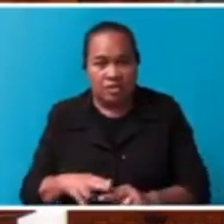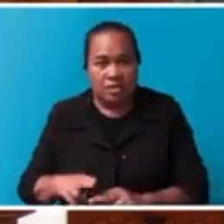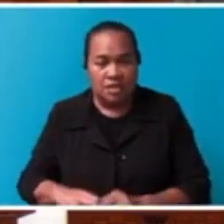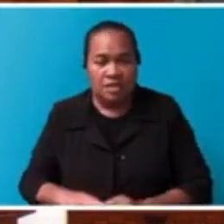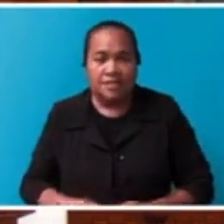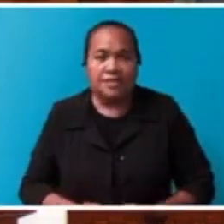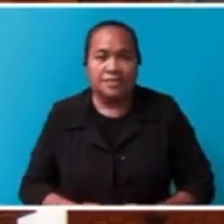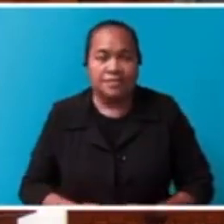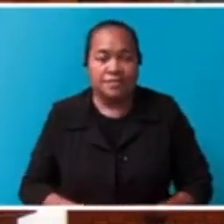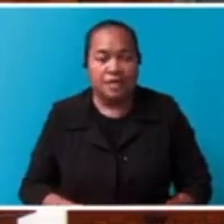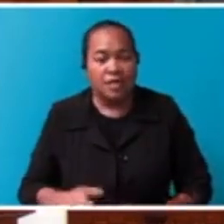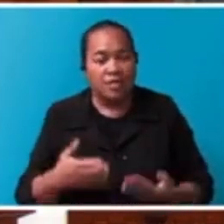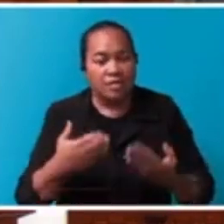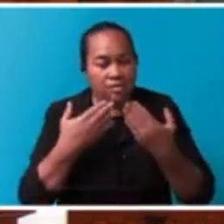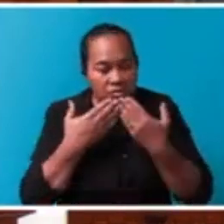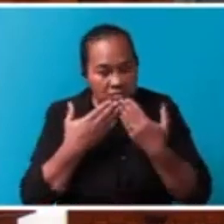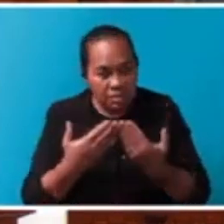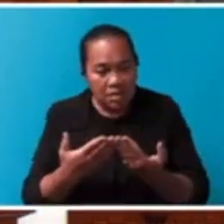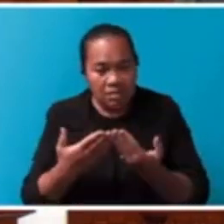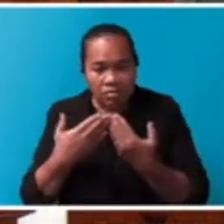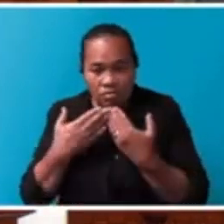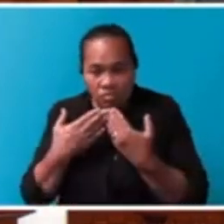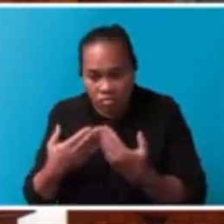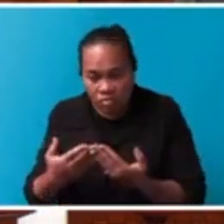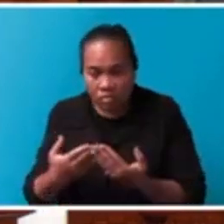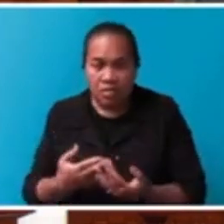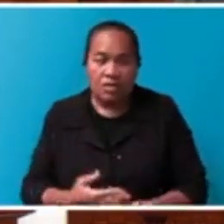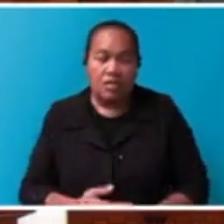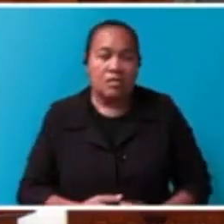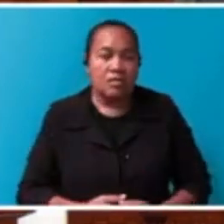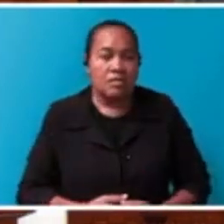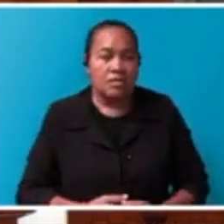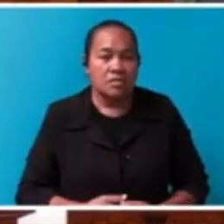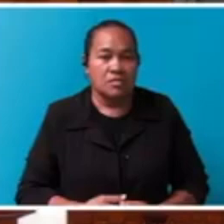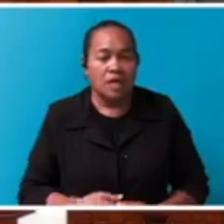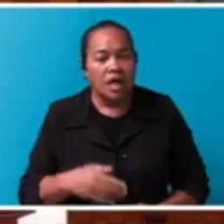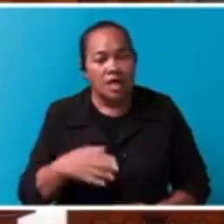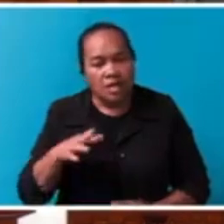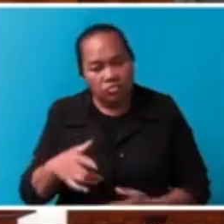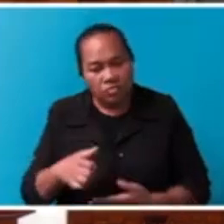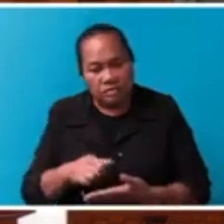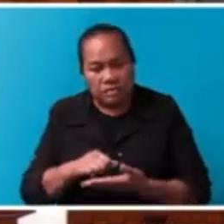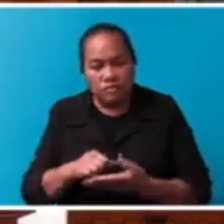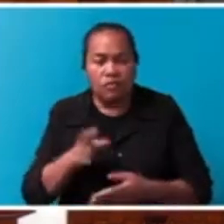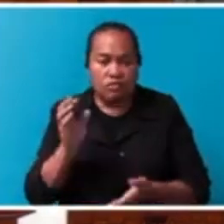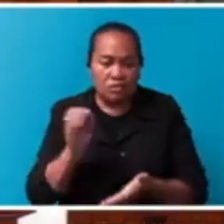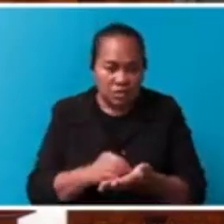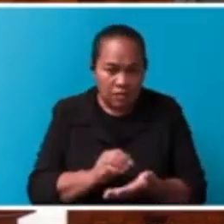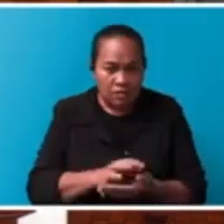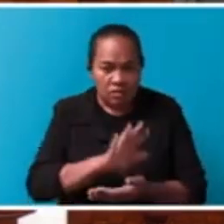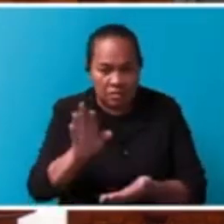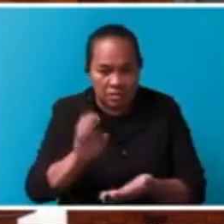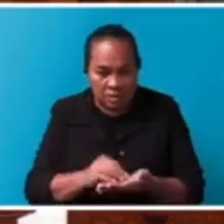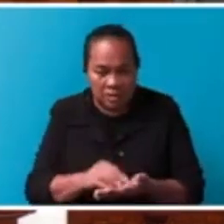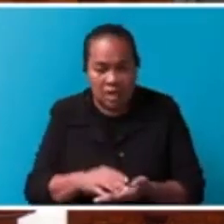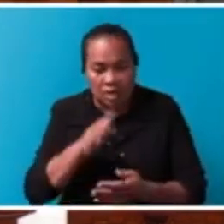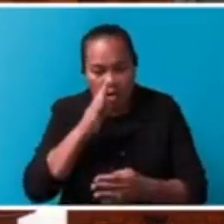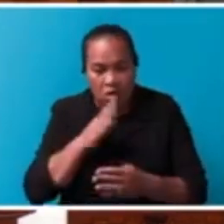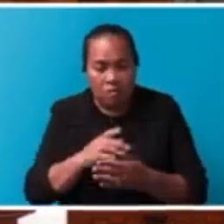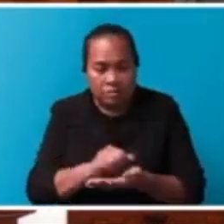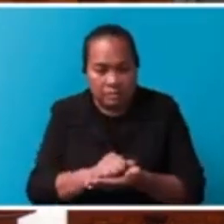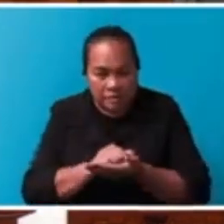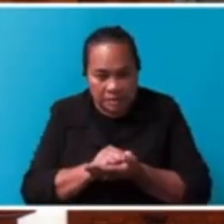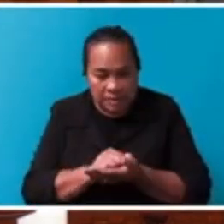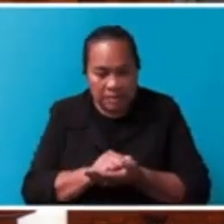O ba binu na ba levu weker ngaravi kamaro roitiko dai tiko ba